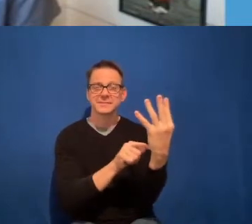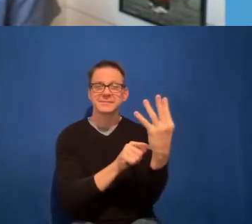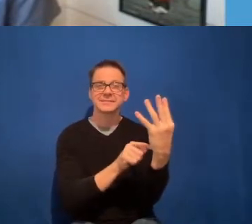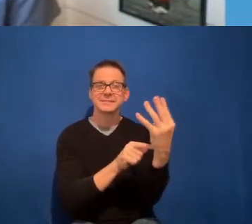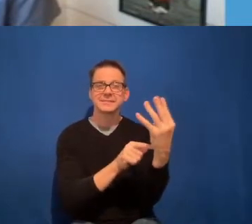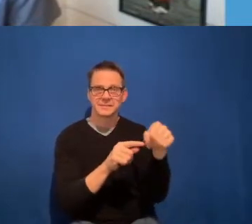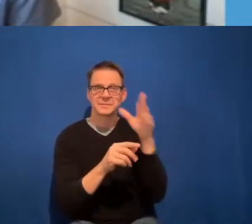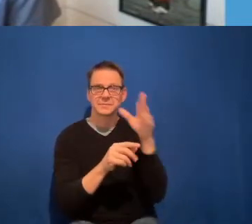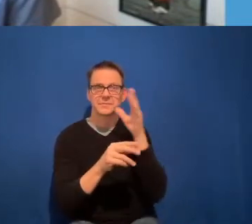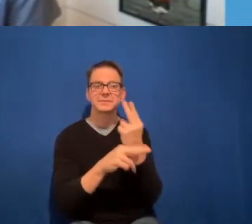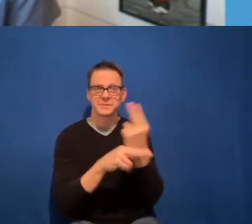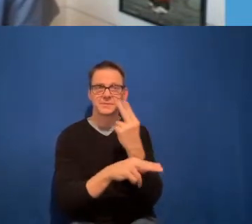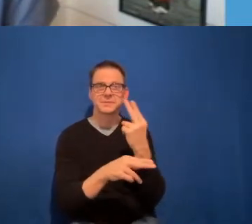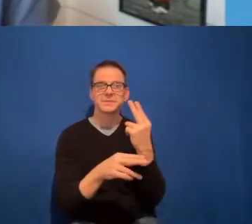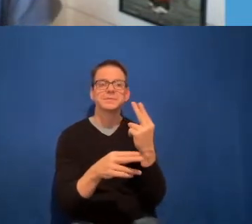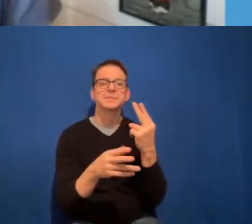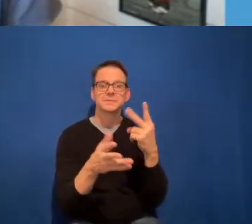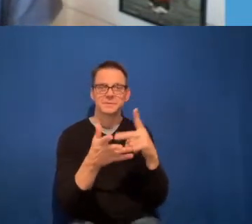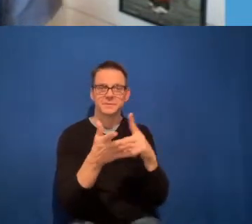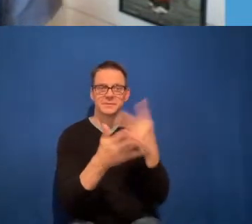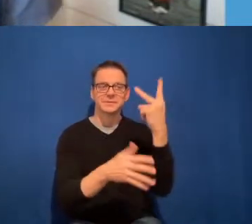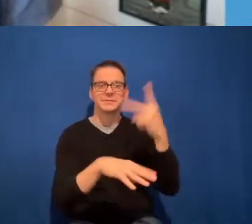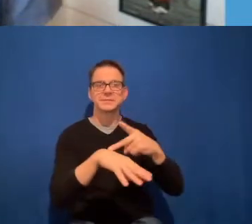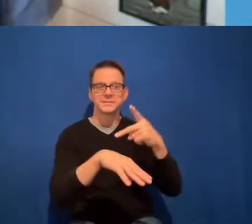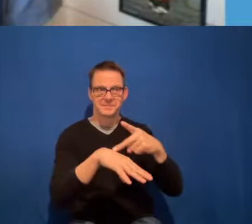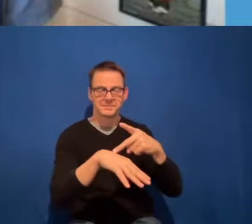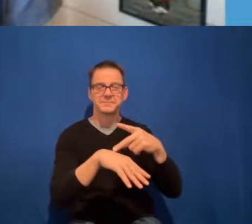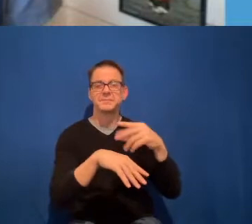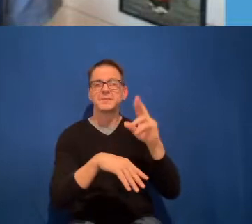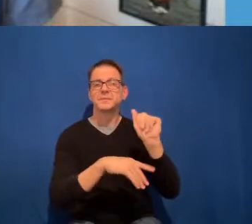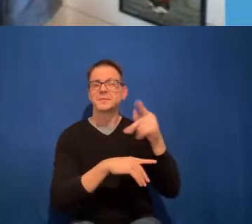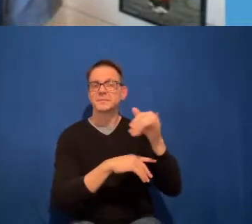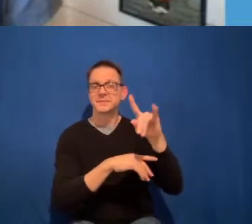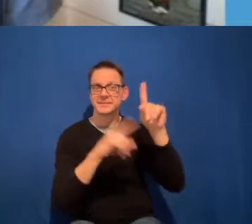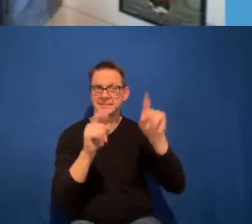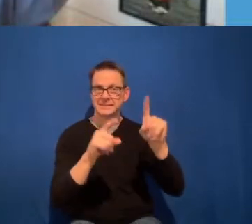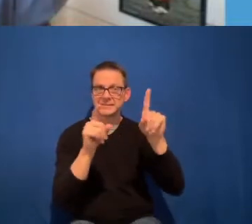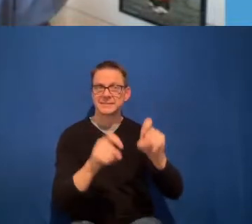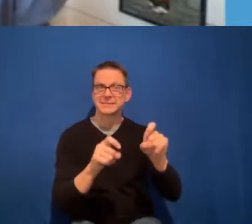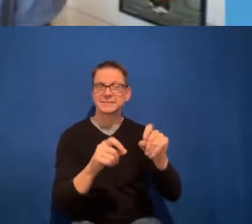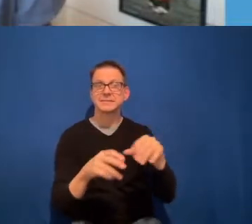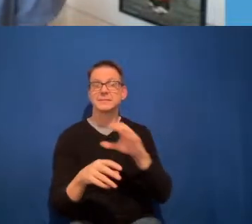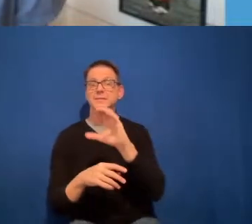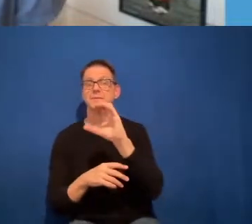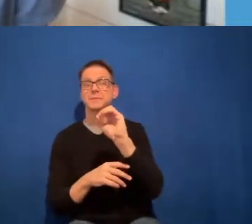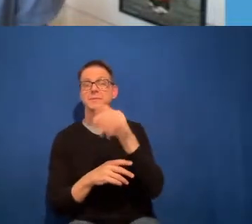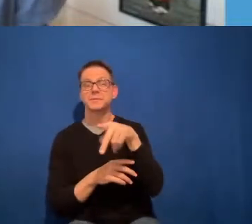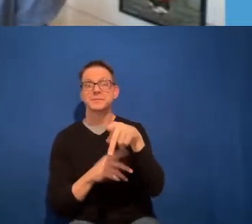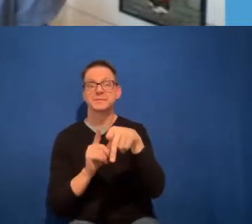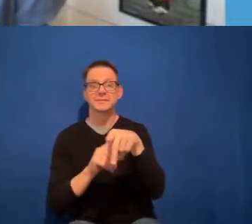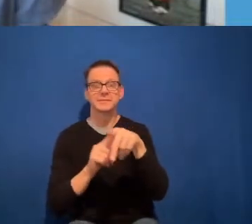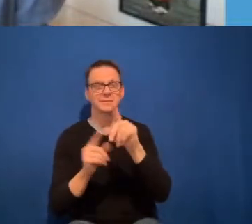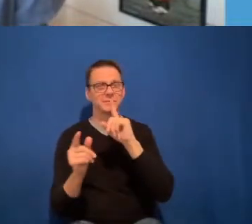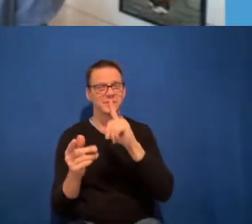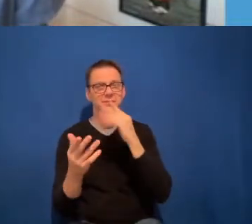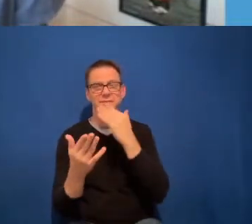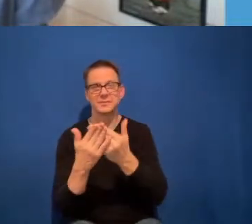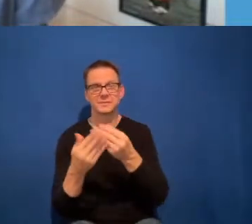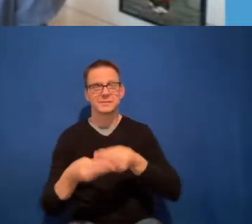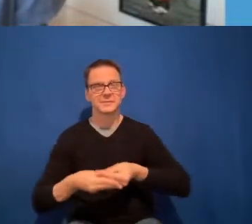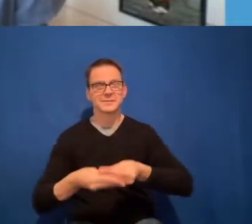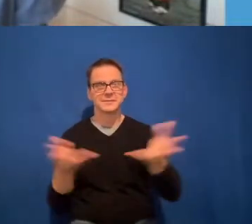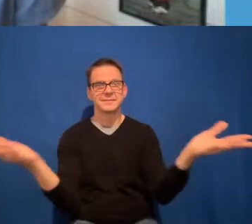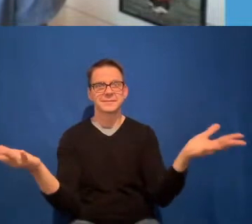would be using those twice a week. And then so when we went to COP, they would be handing them out like candy at the door. We got an equivalent